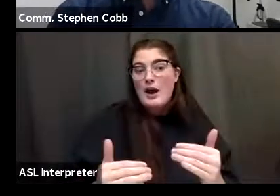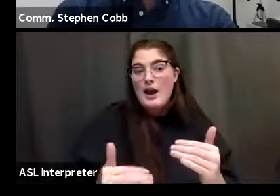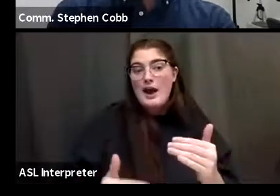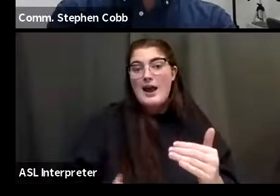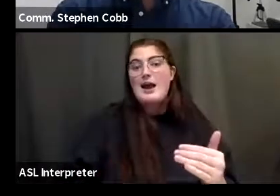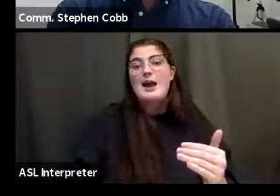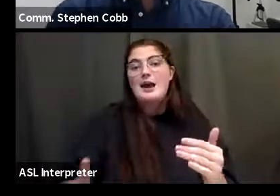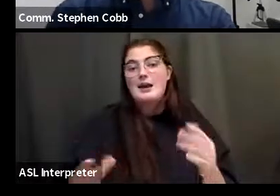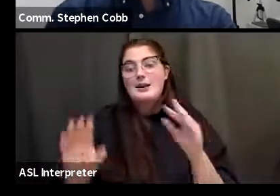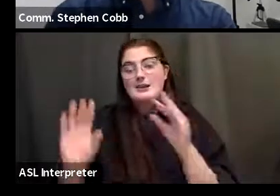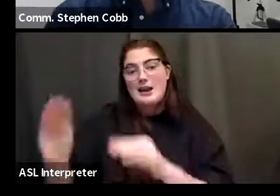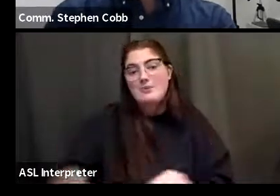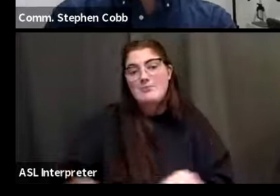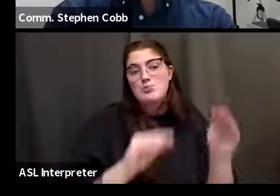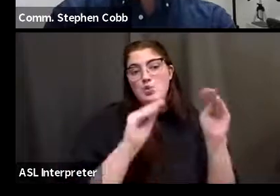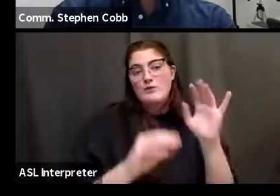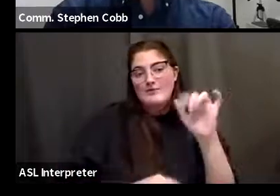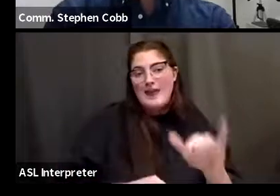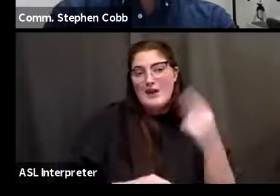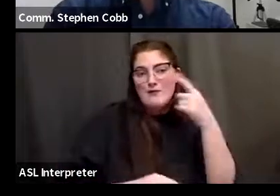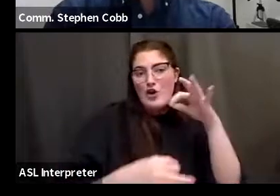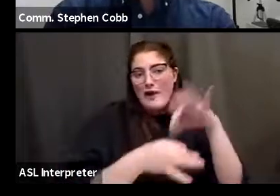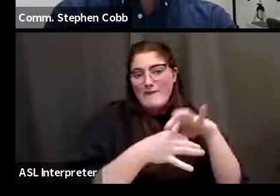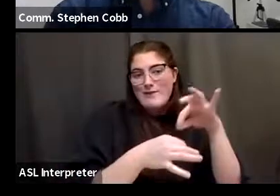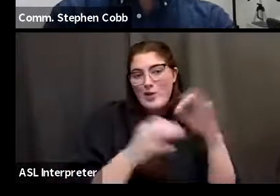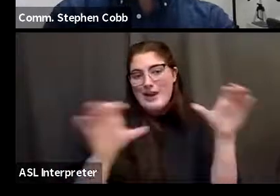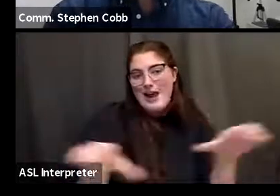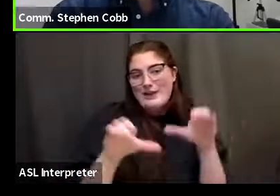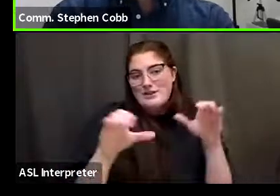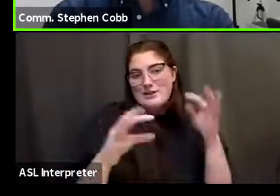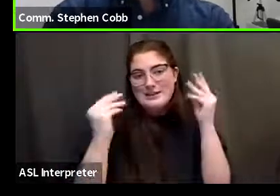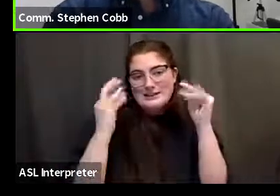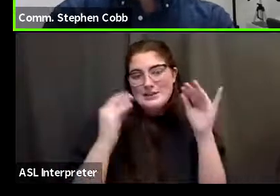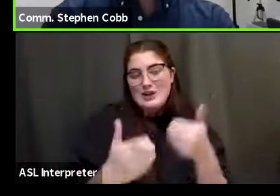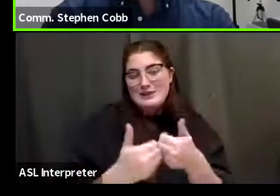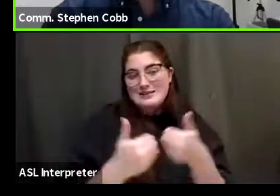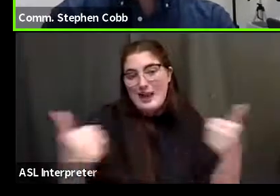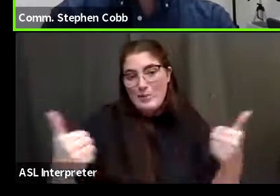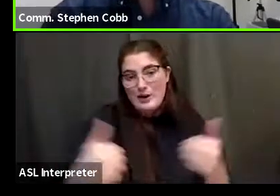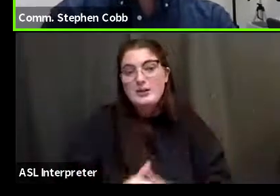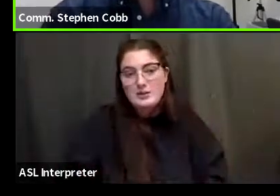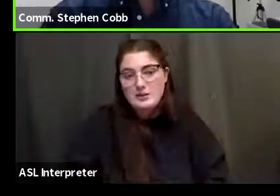for that, move this as a voting action and consider it separately. Thank you.